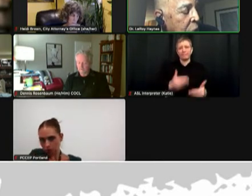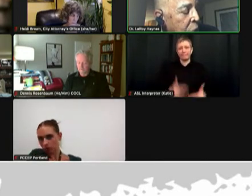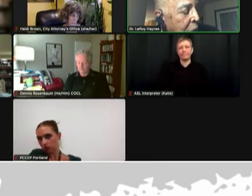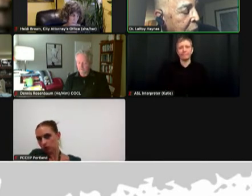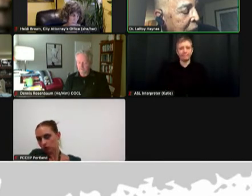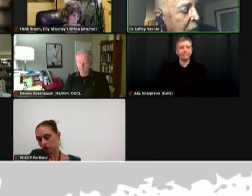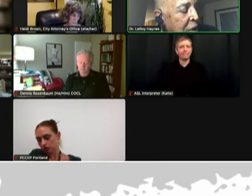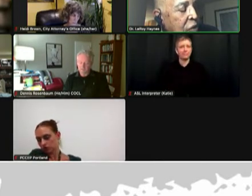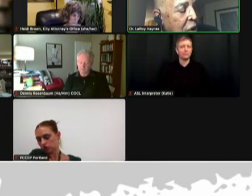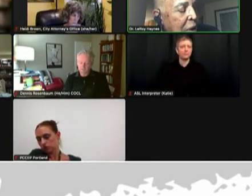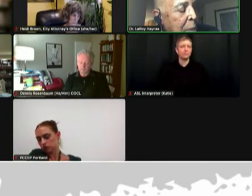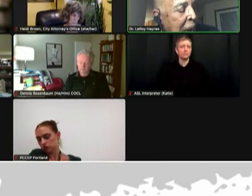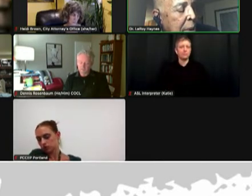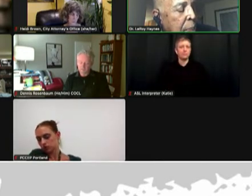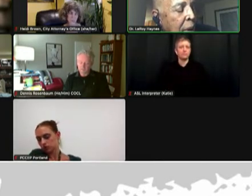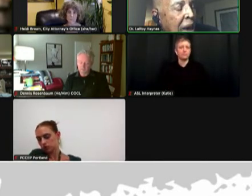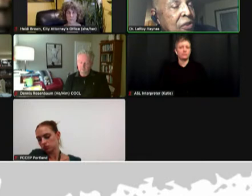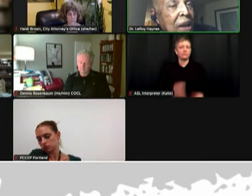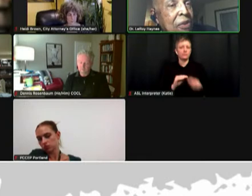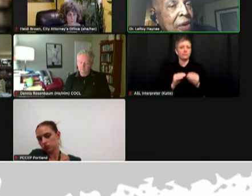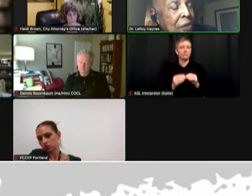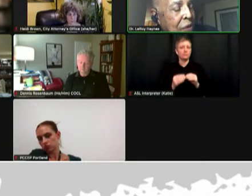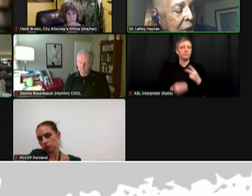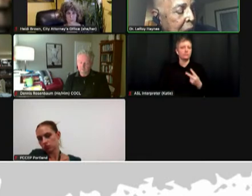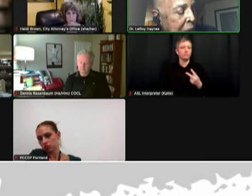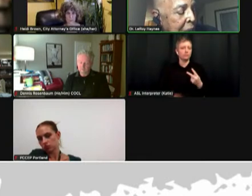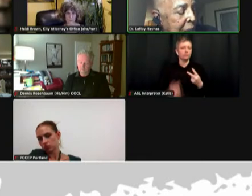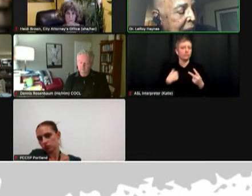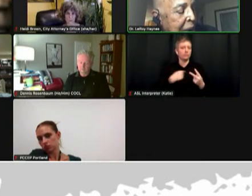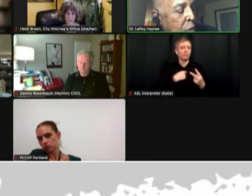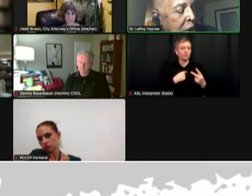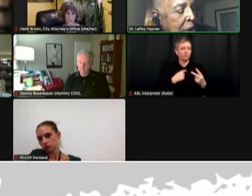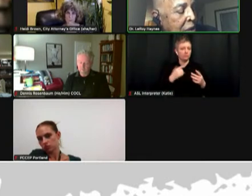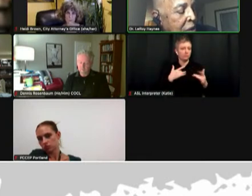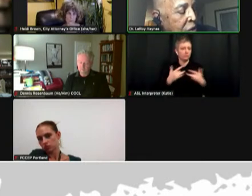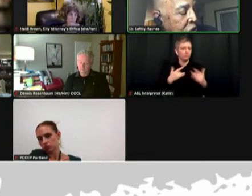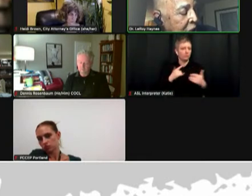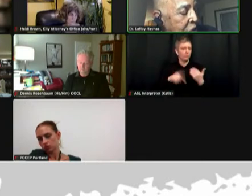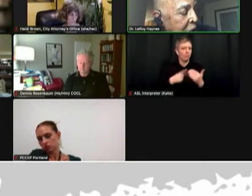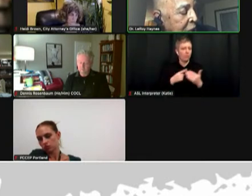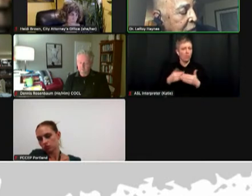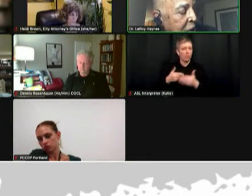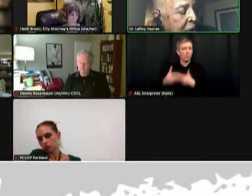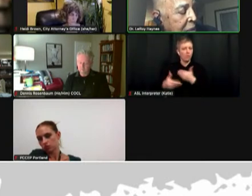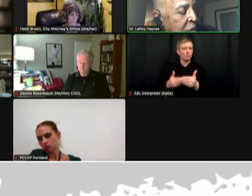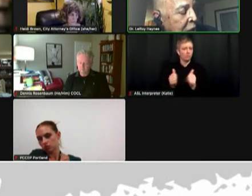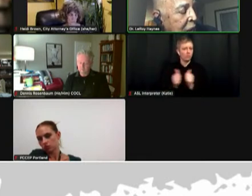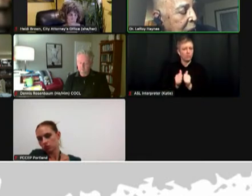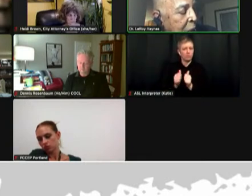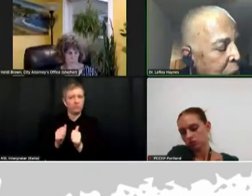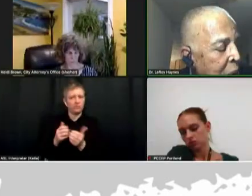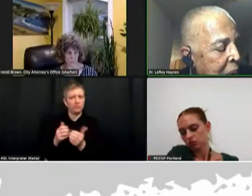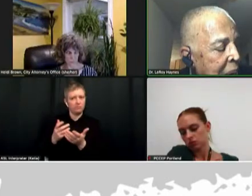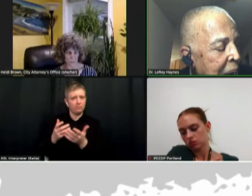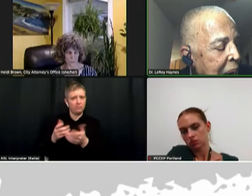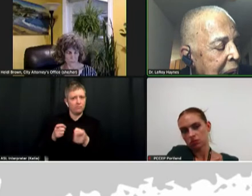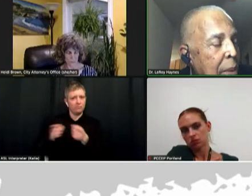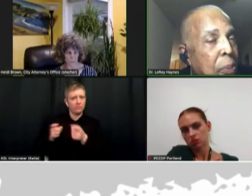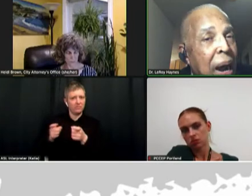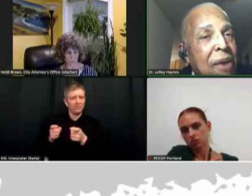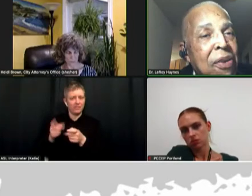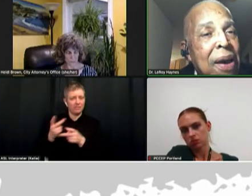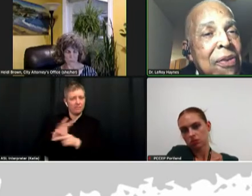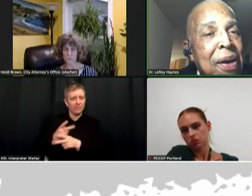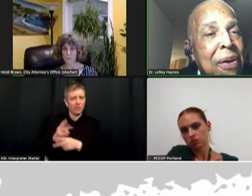Two, we have concern about the process of dealing with the usage of the video and